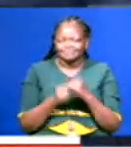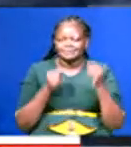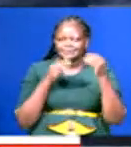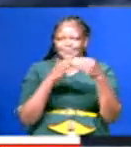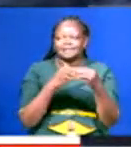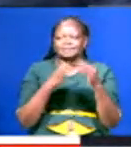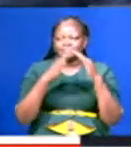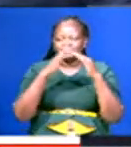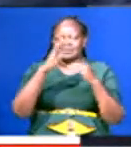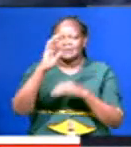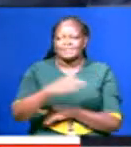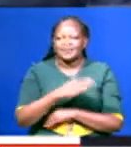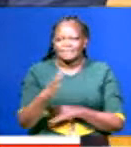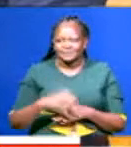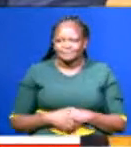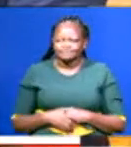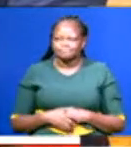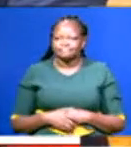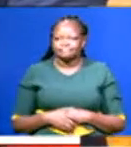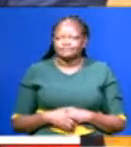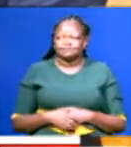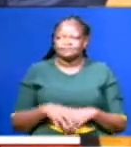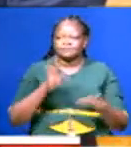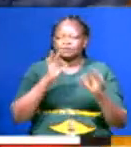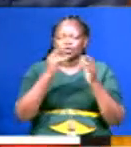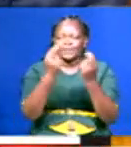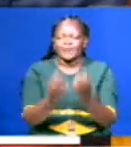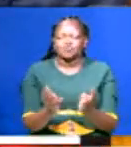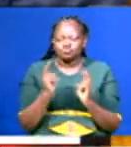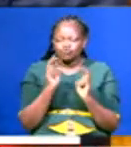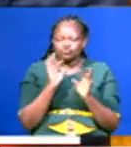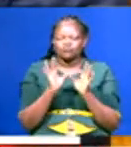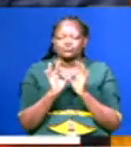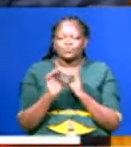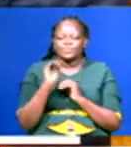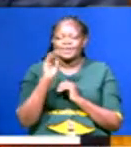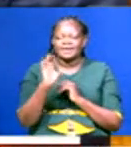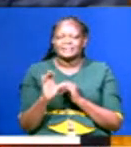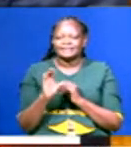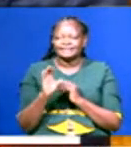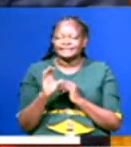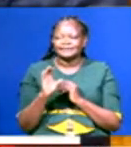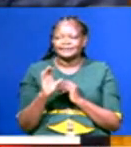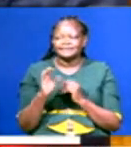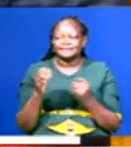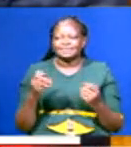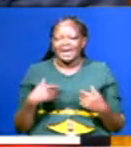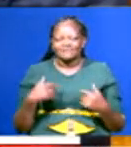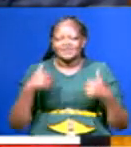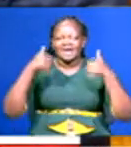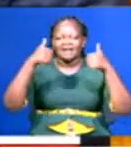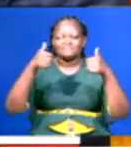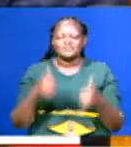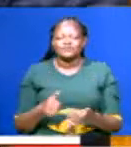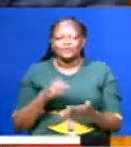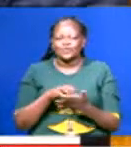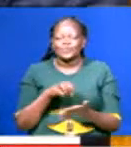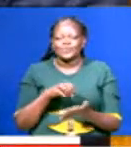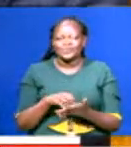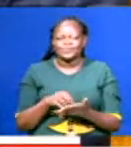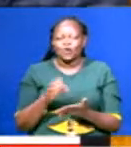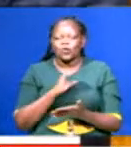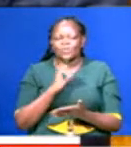House. And with the selection panel of the recruitment of IEBC having advertised for positions of